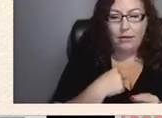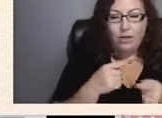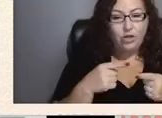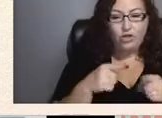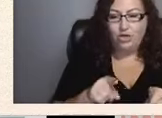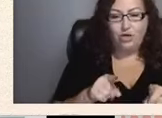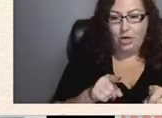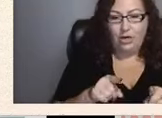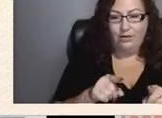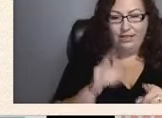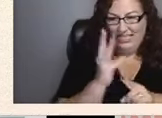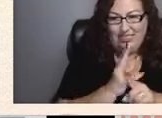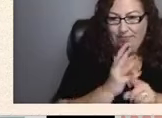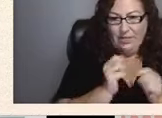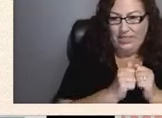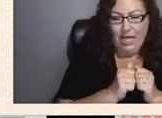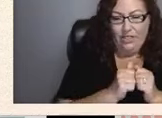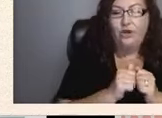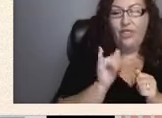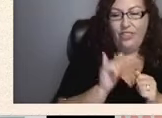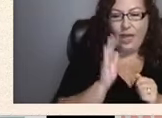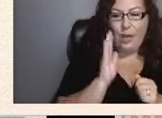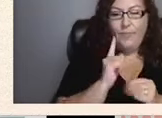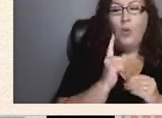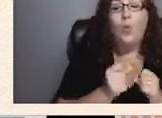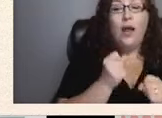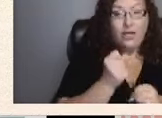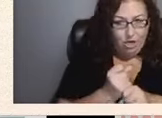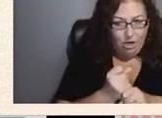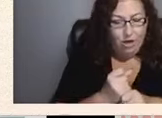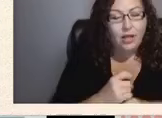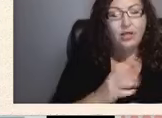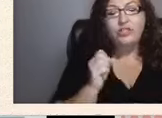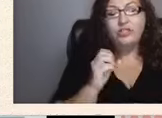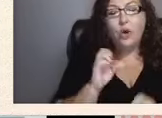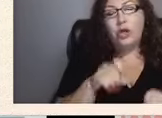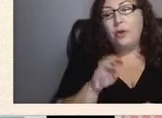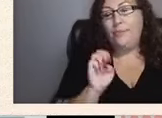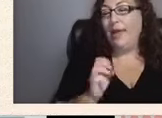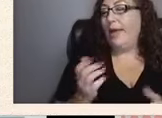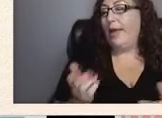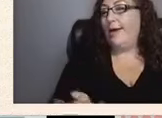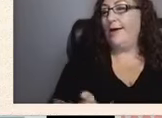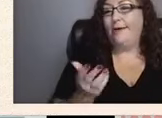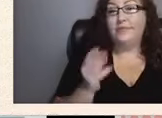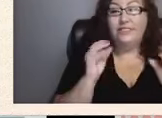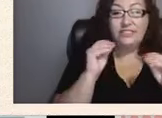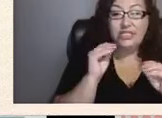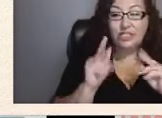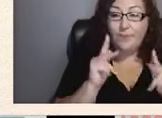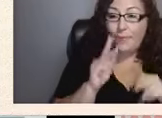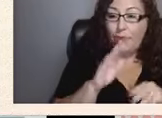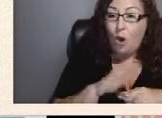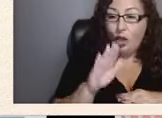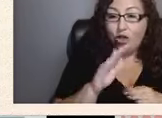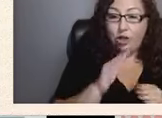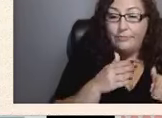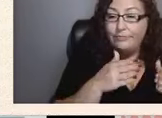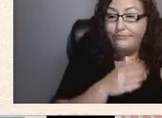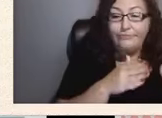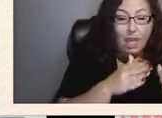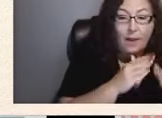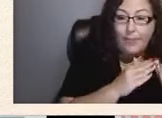during our 6 months together. That's going to be a year. And it could be, teaching people on your block about disabilities. It